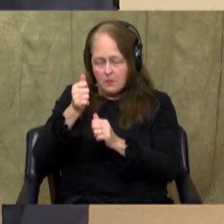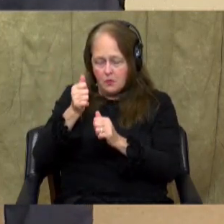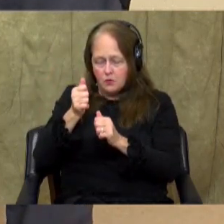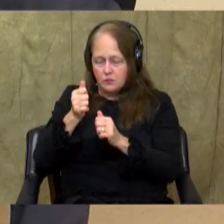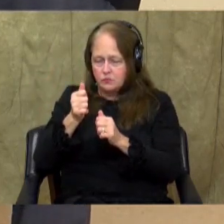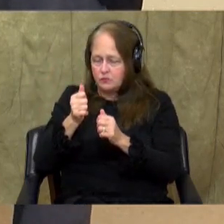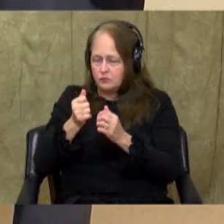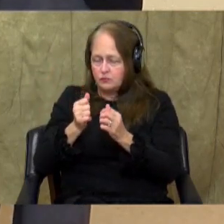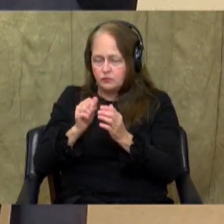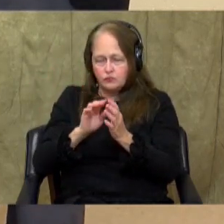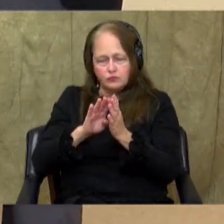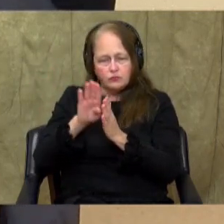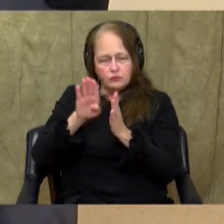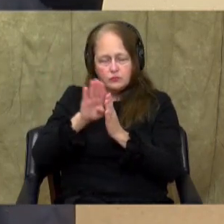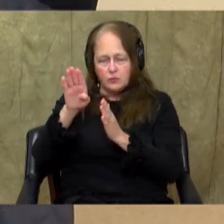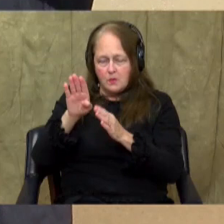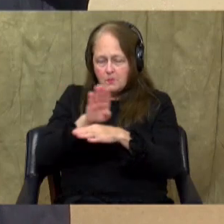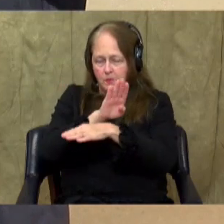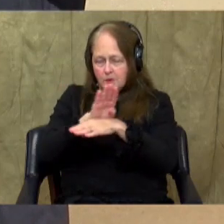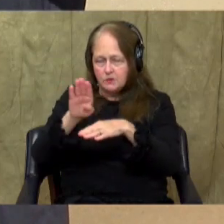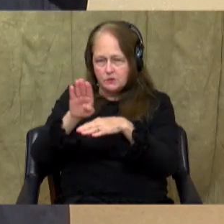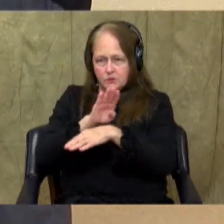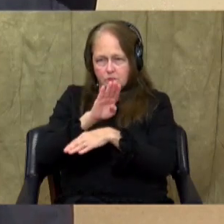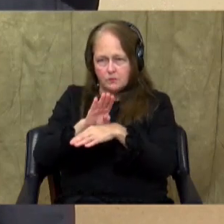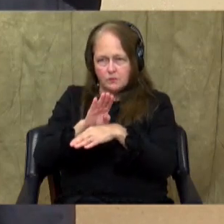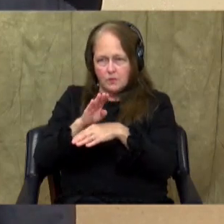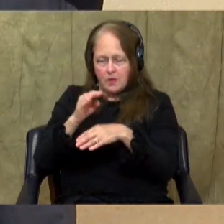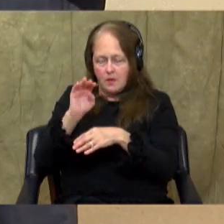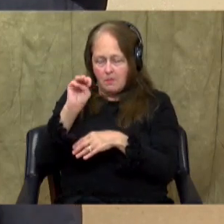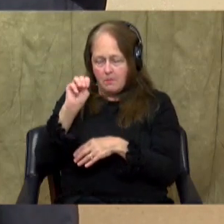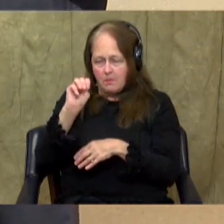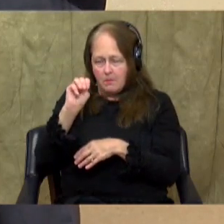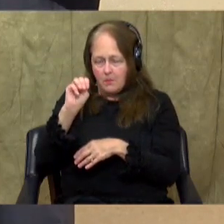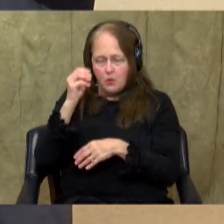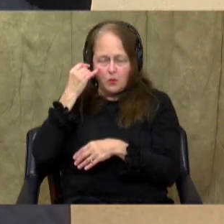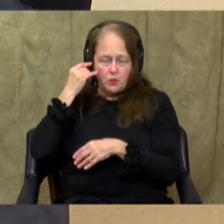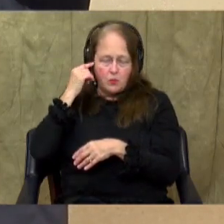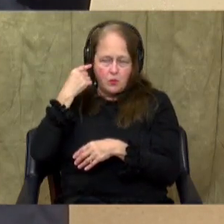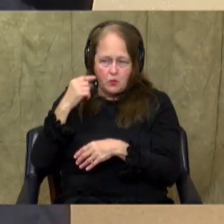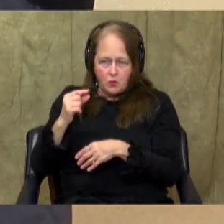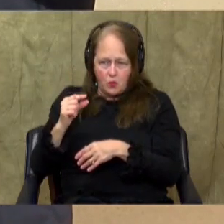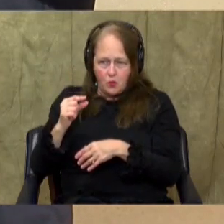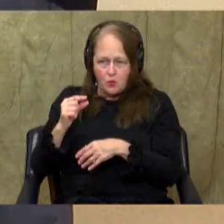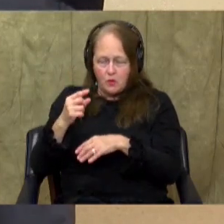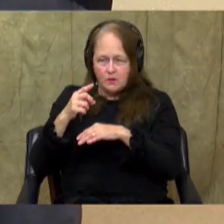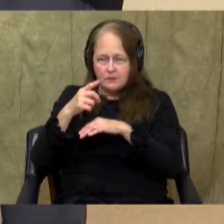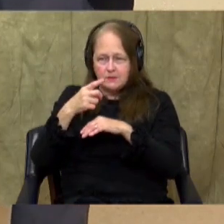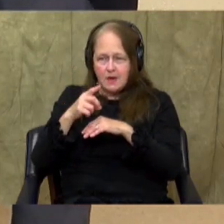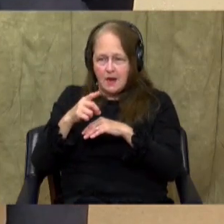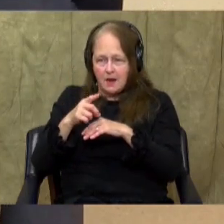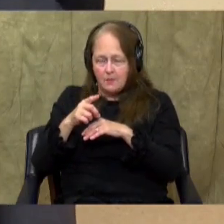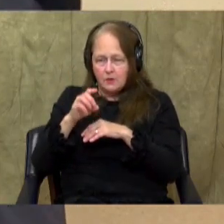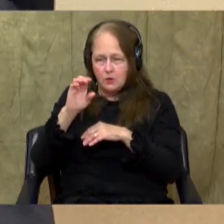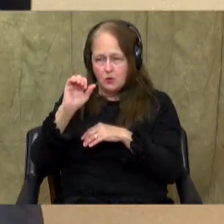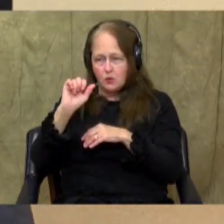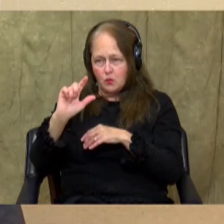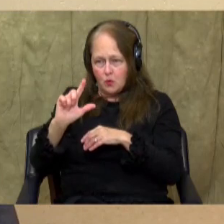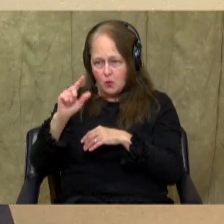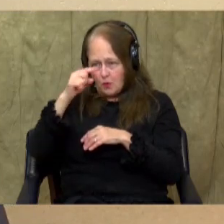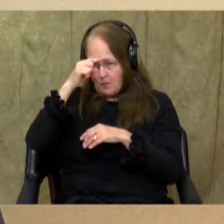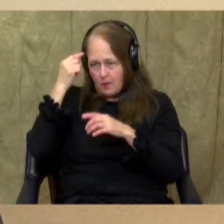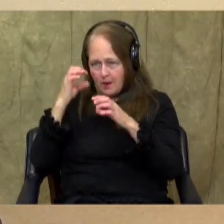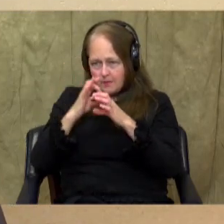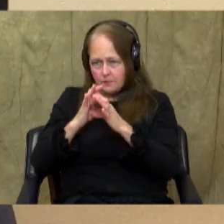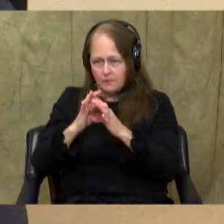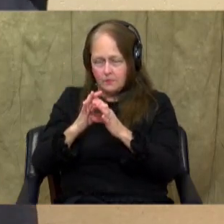industrialized country in Africa. It is abundant in mineral wealth, gold, diamonds, coal. Nelson Mandela